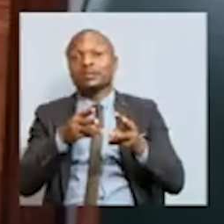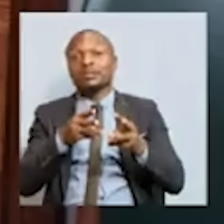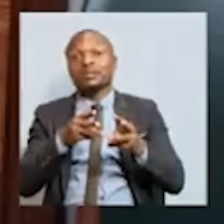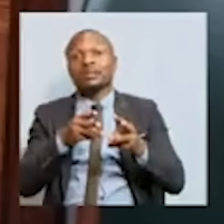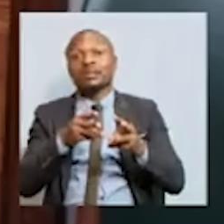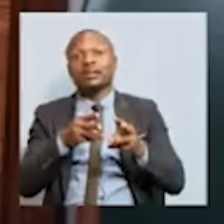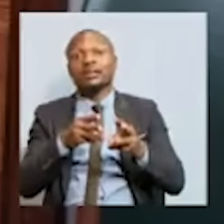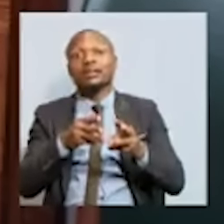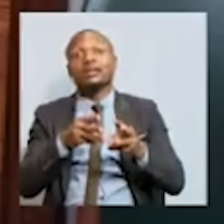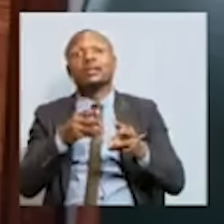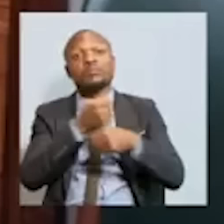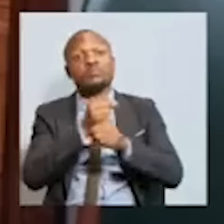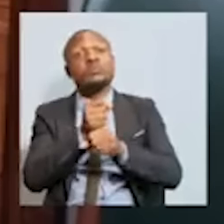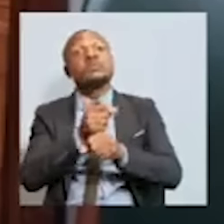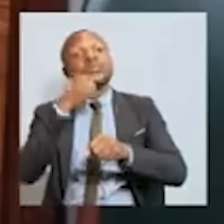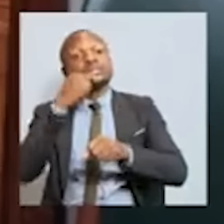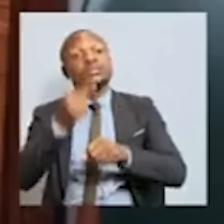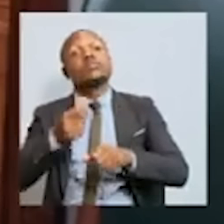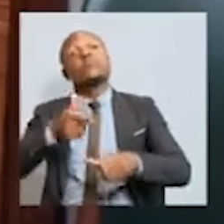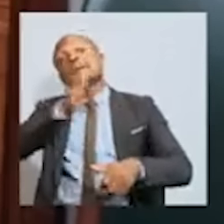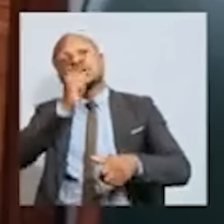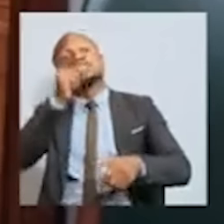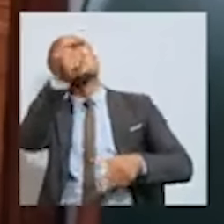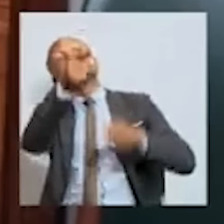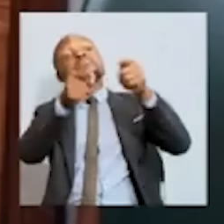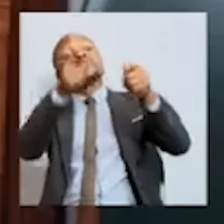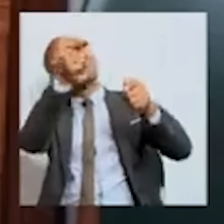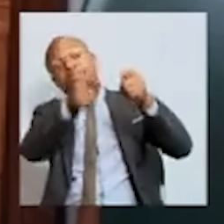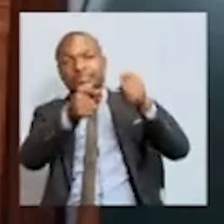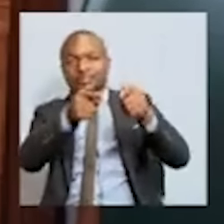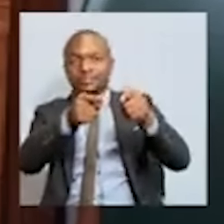someone and pointing fingers at him.